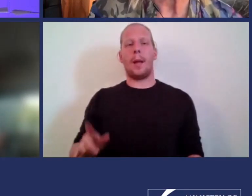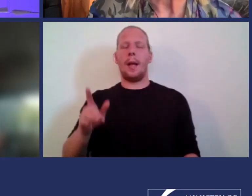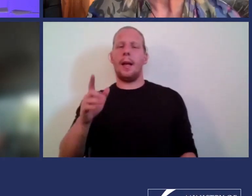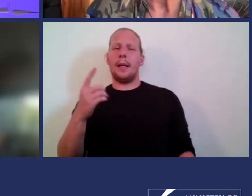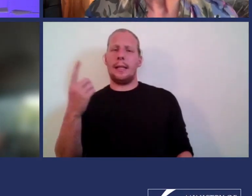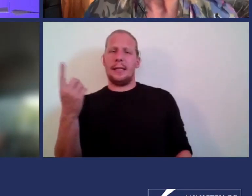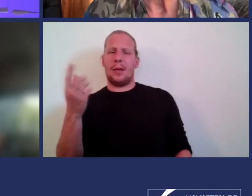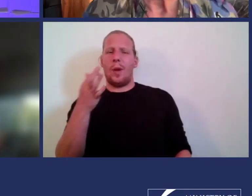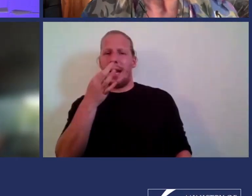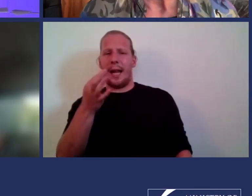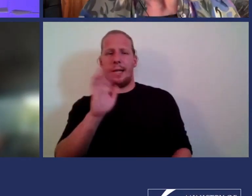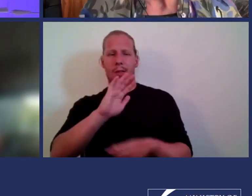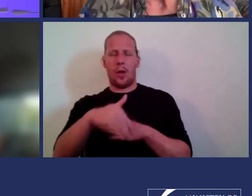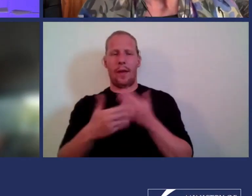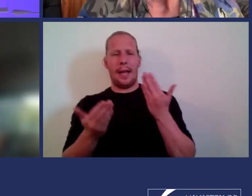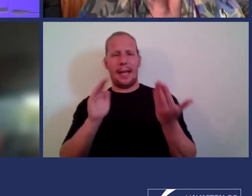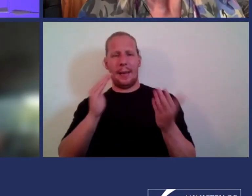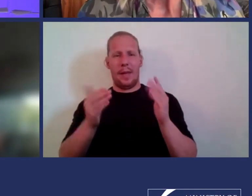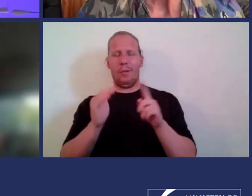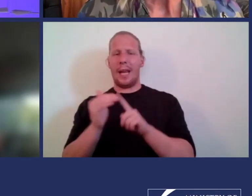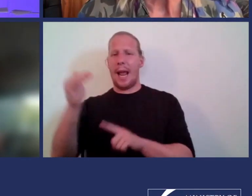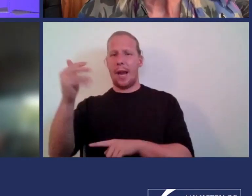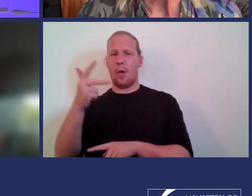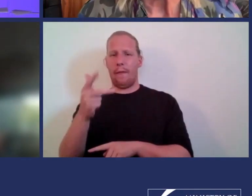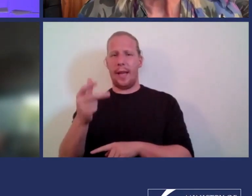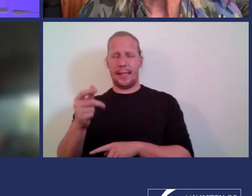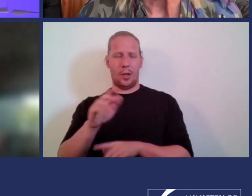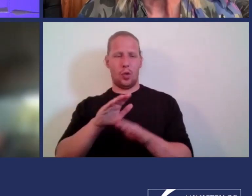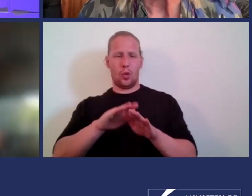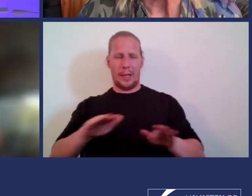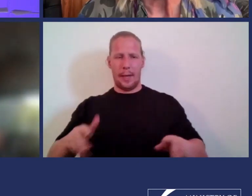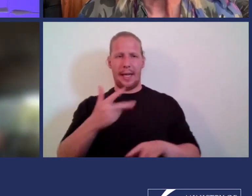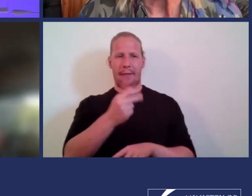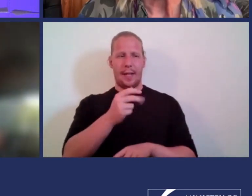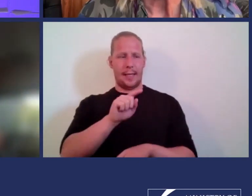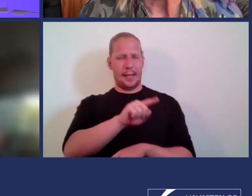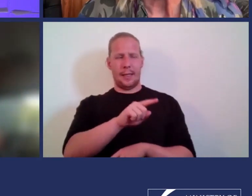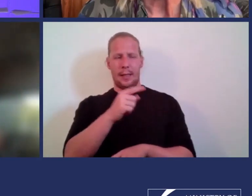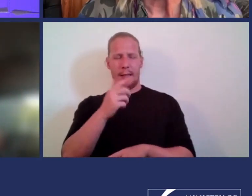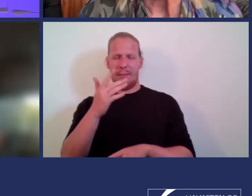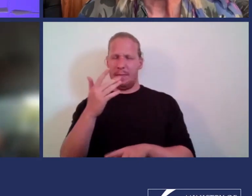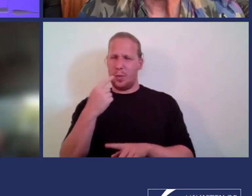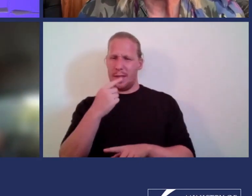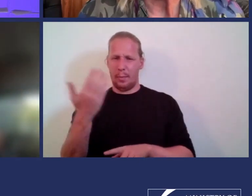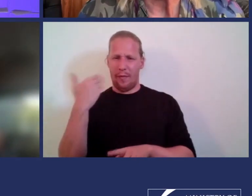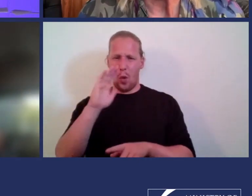to the vaccine for tamariki. I think you mentioned earlier that about the needle. So do you want to talk to us about the